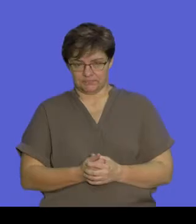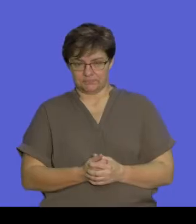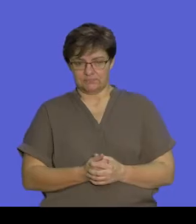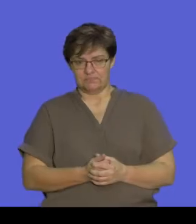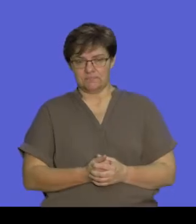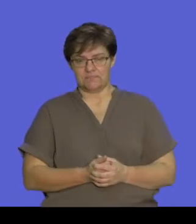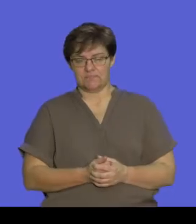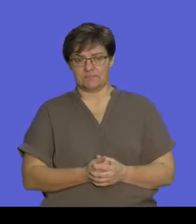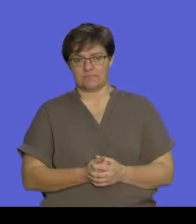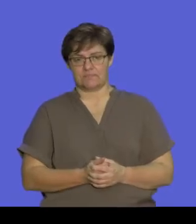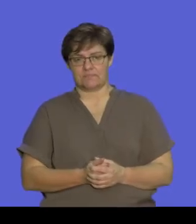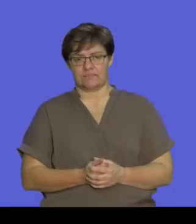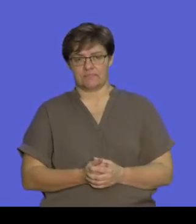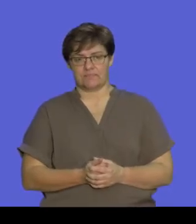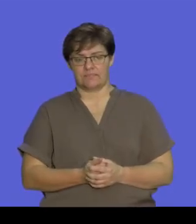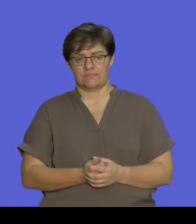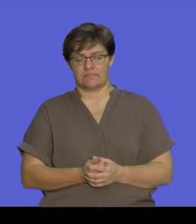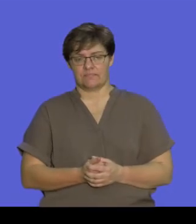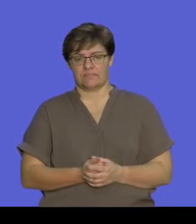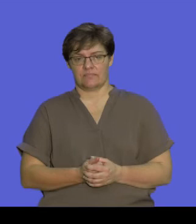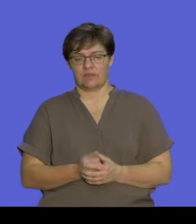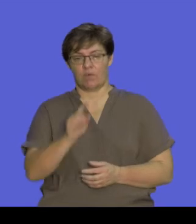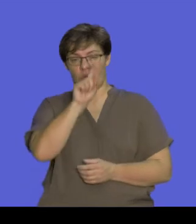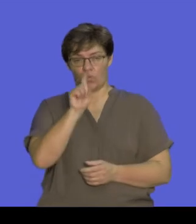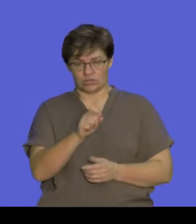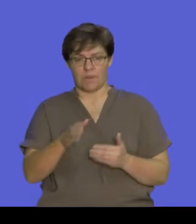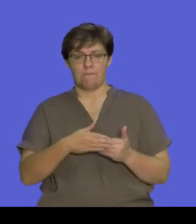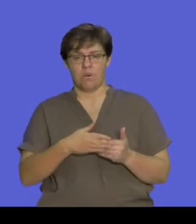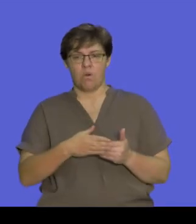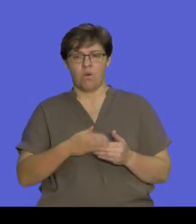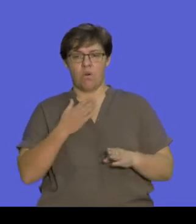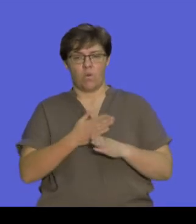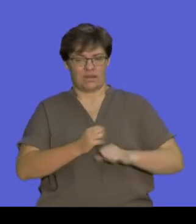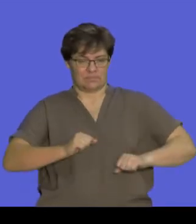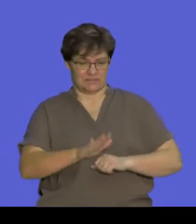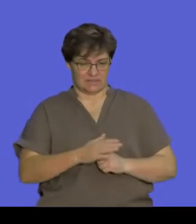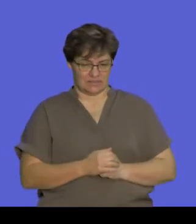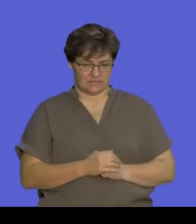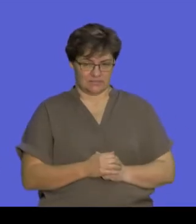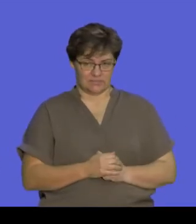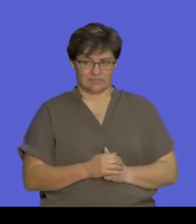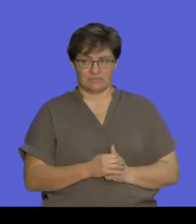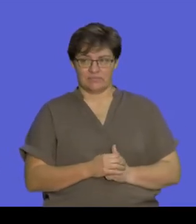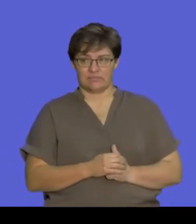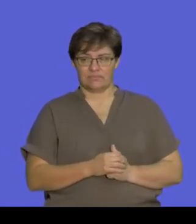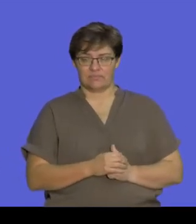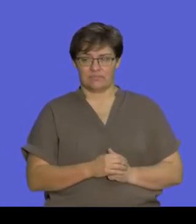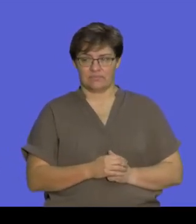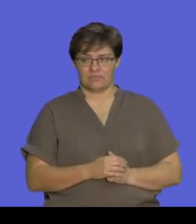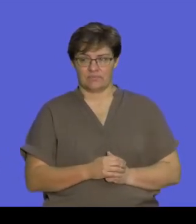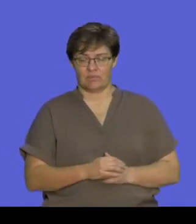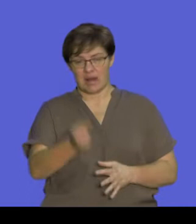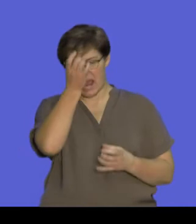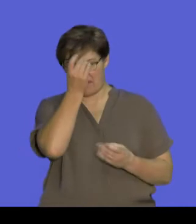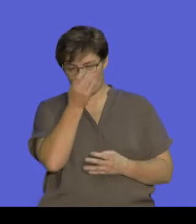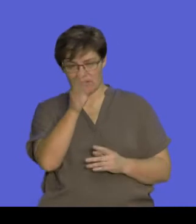to our question and get some more working space. And we've got some detail that